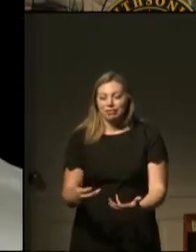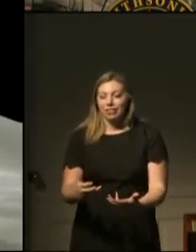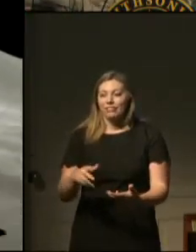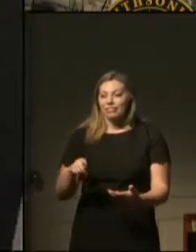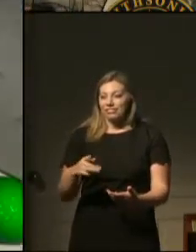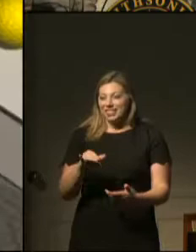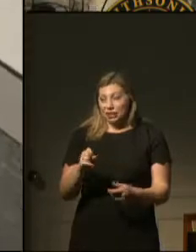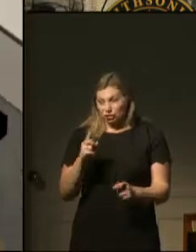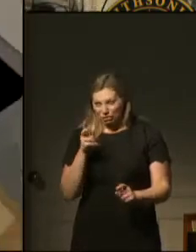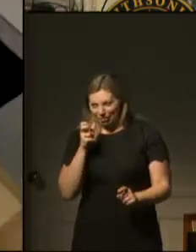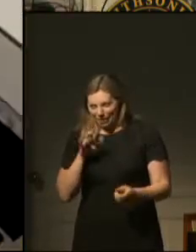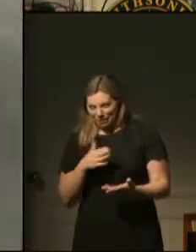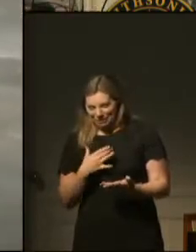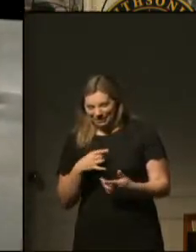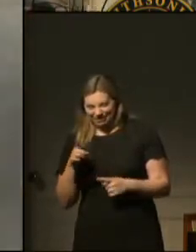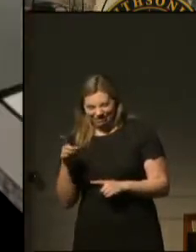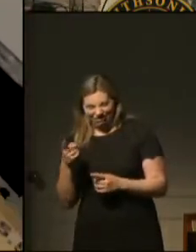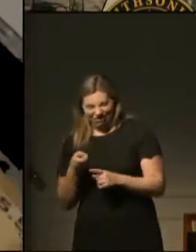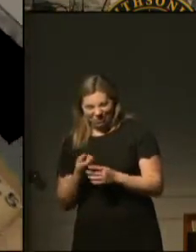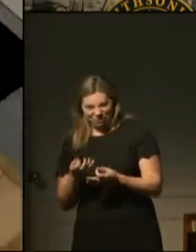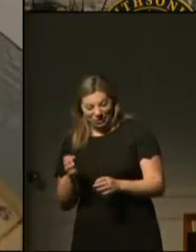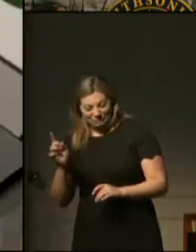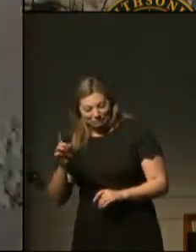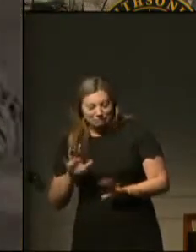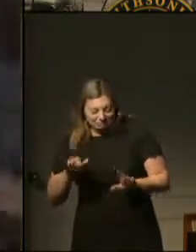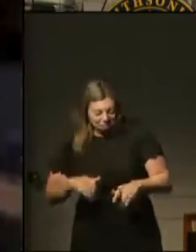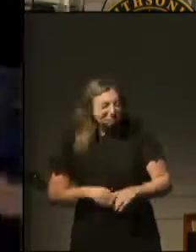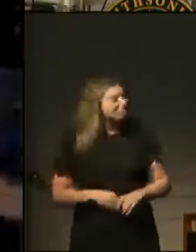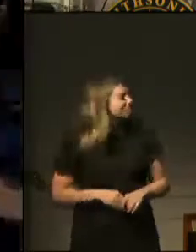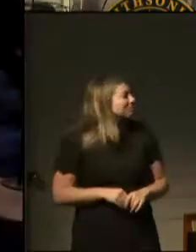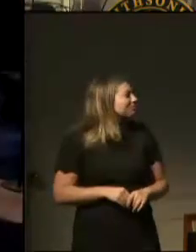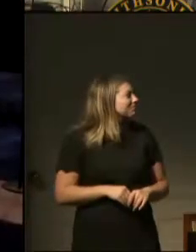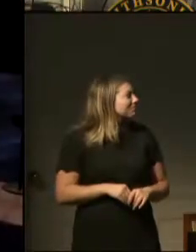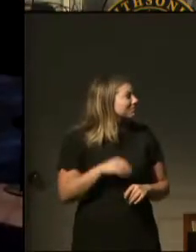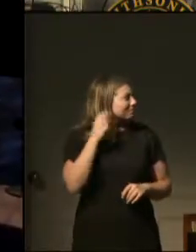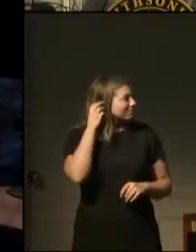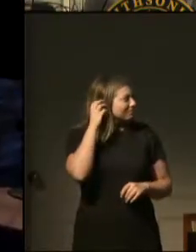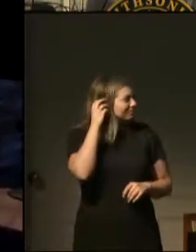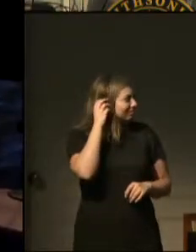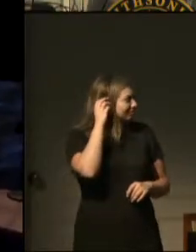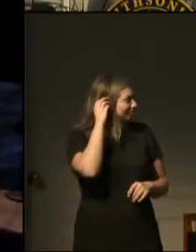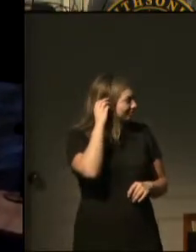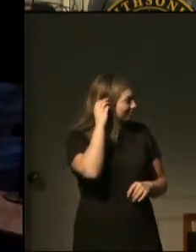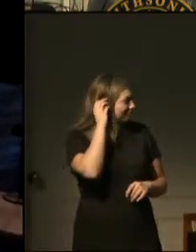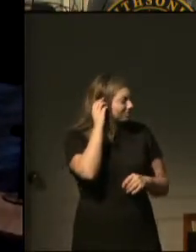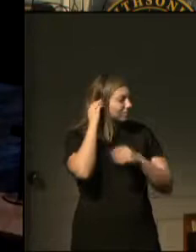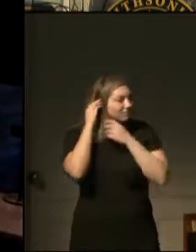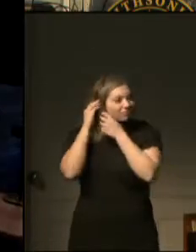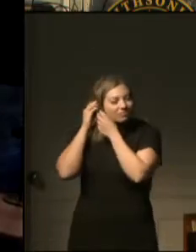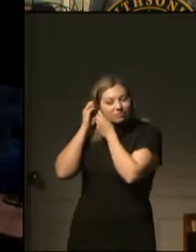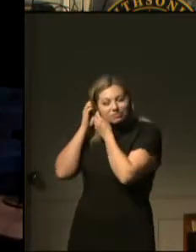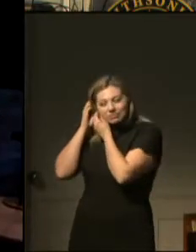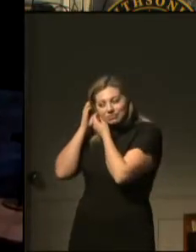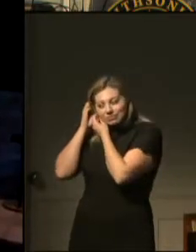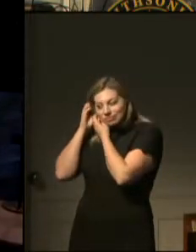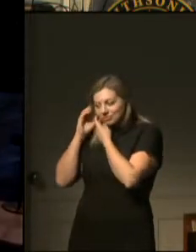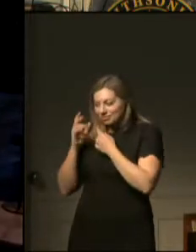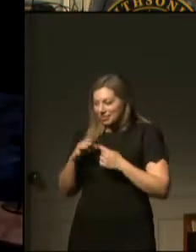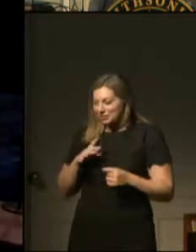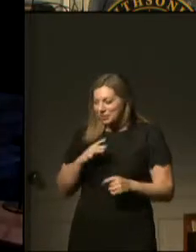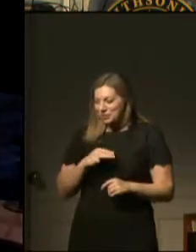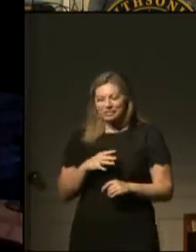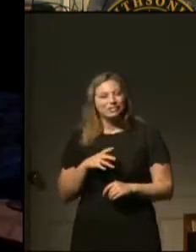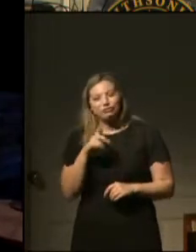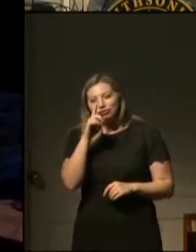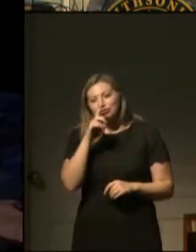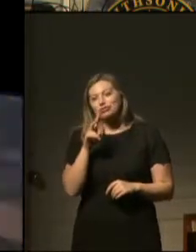freesound.org music I got on? It's pretty cool. So we have this lovely virtual experience where you can mess around